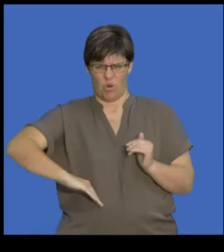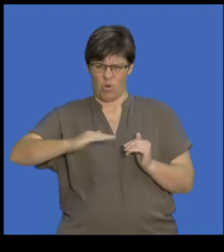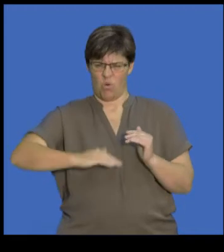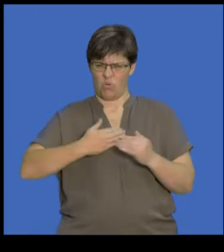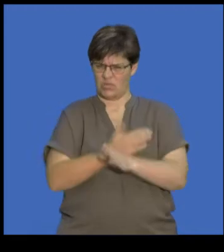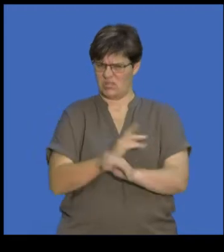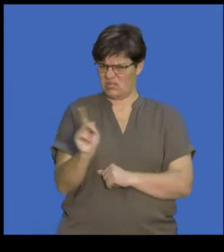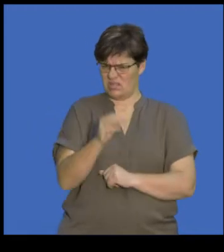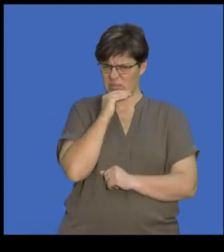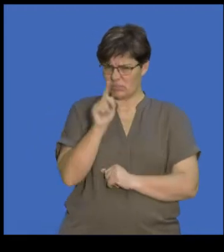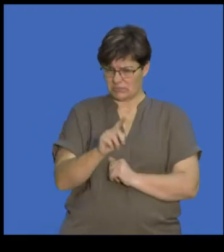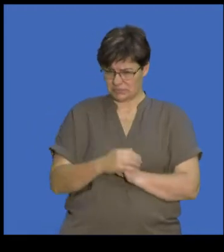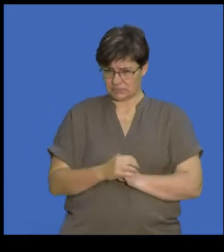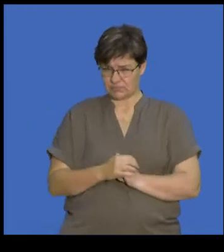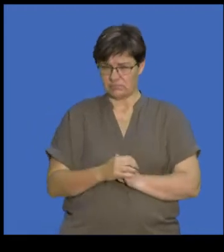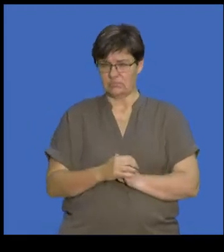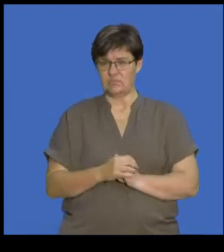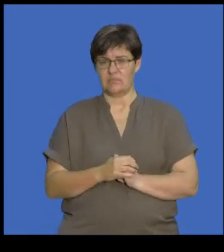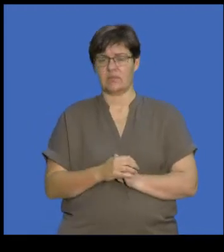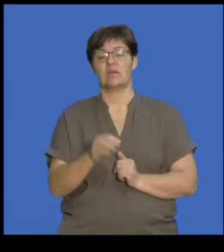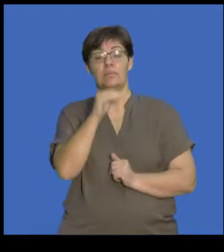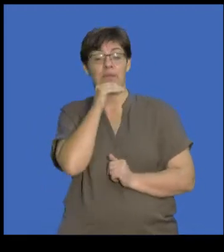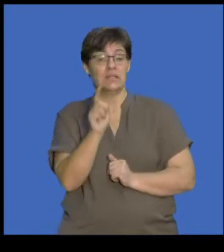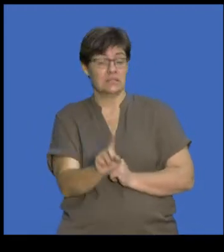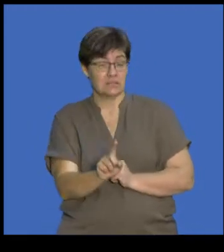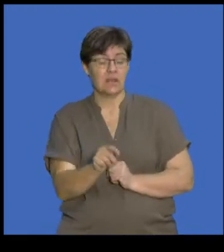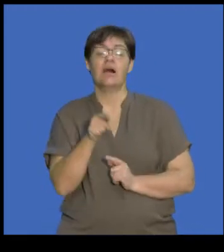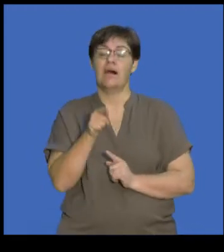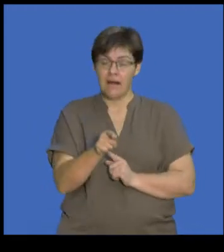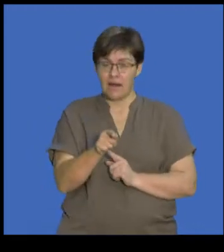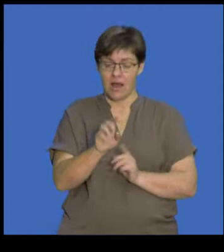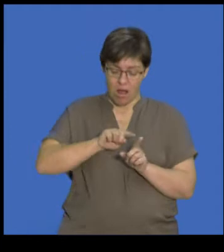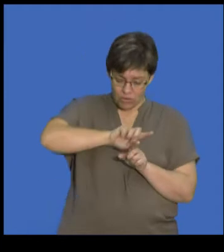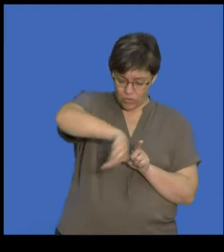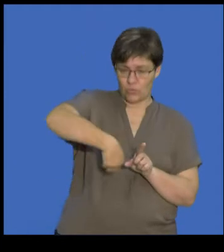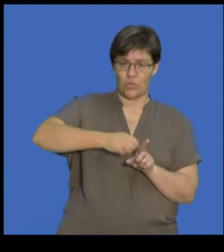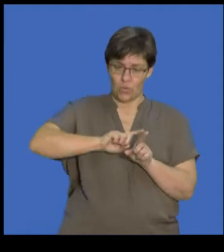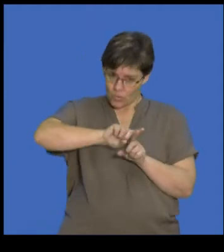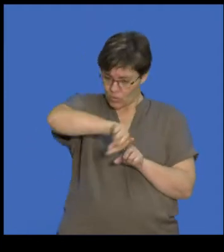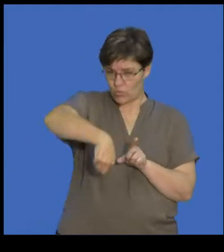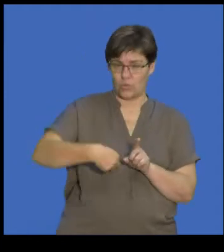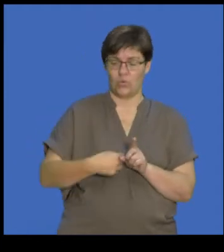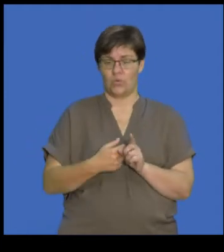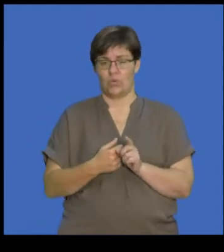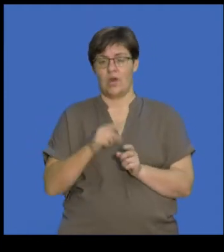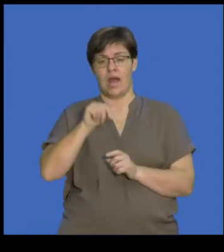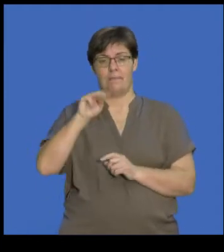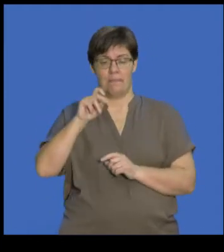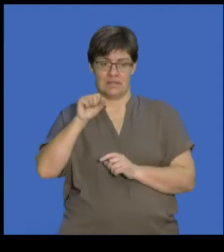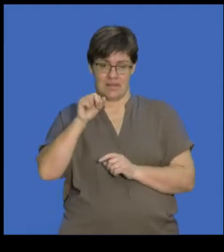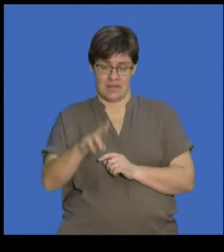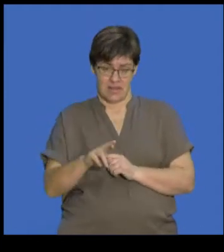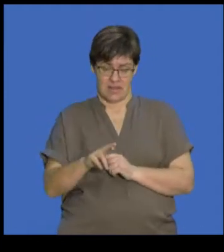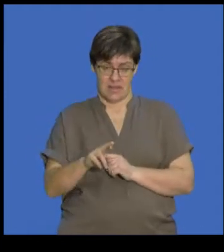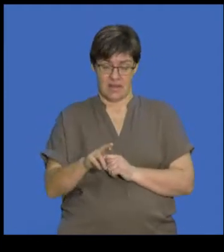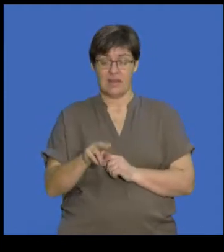resistance device or an instrument? It means that all the current will pass through the ammeter, and we're